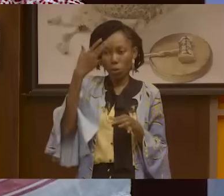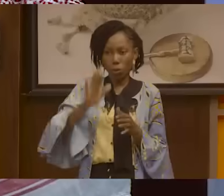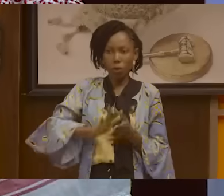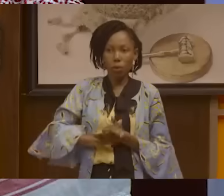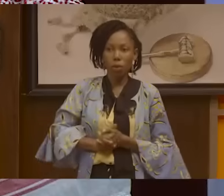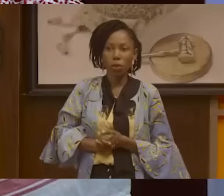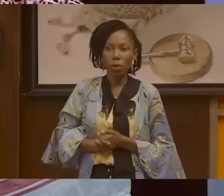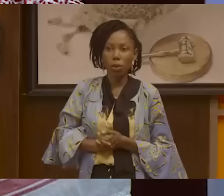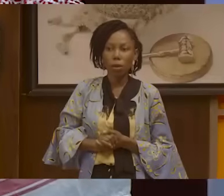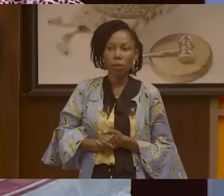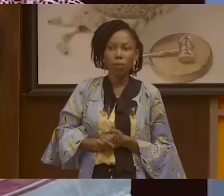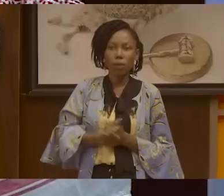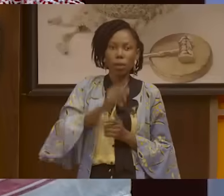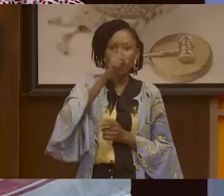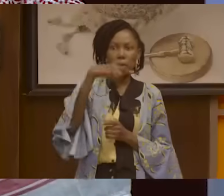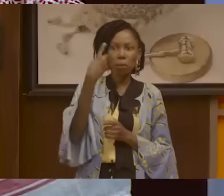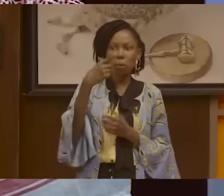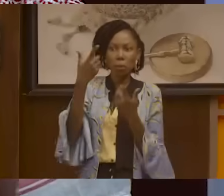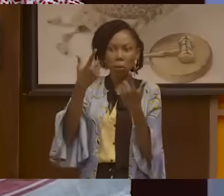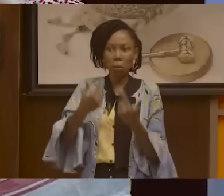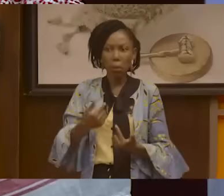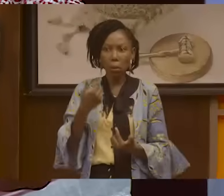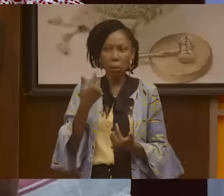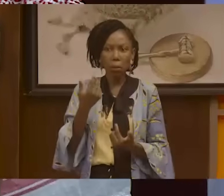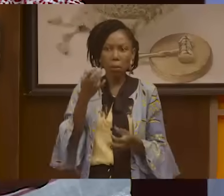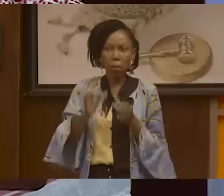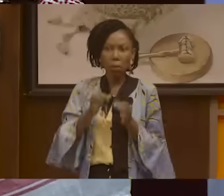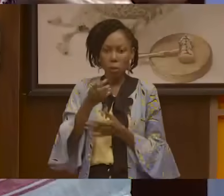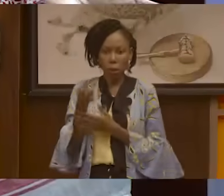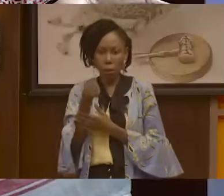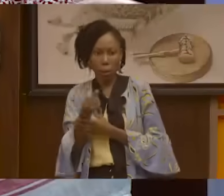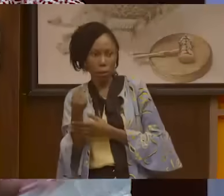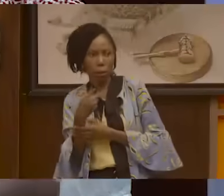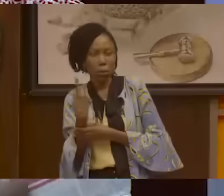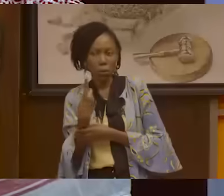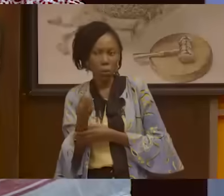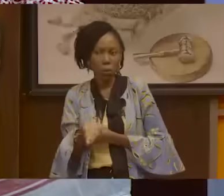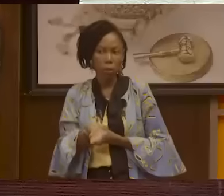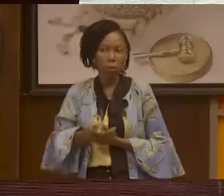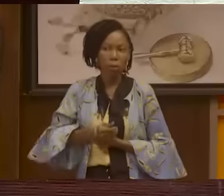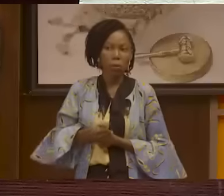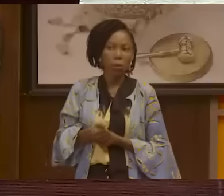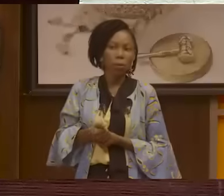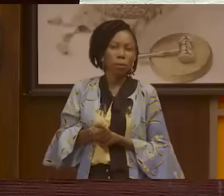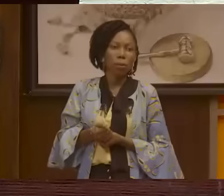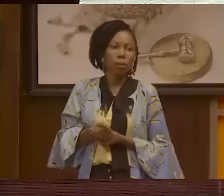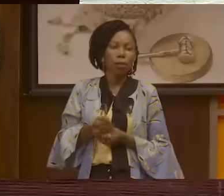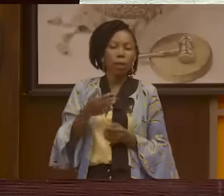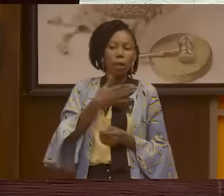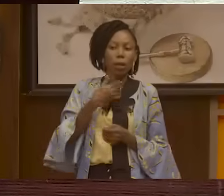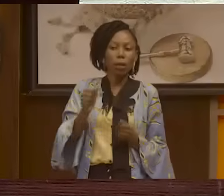He only comes during... weekends. I never denied him. Okay. And everything they may